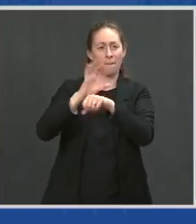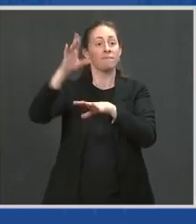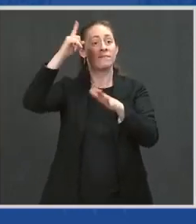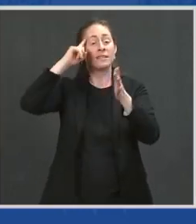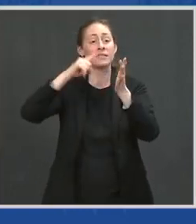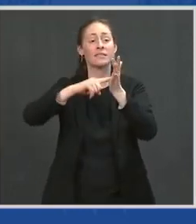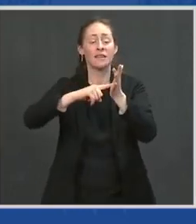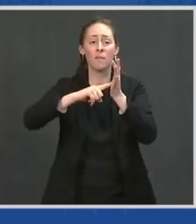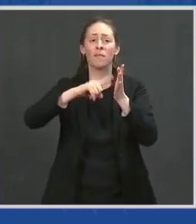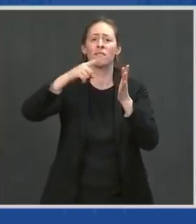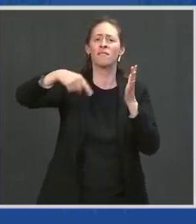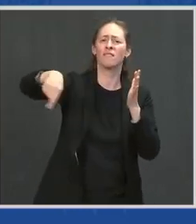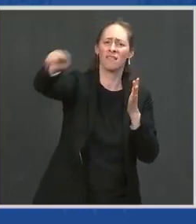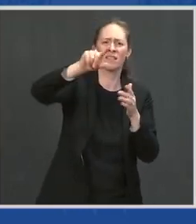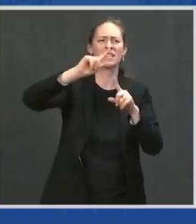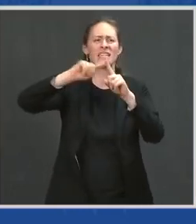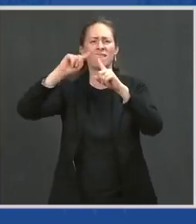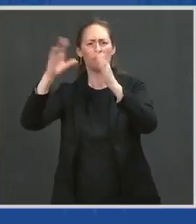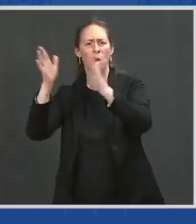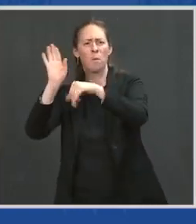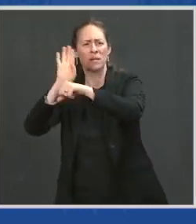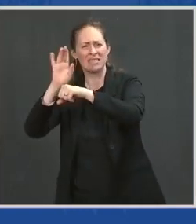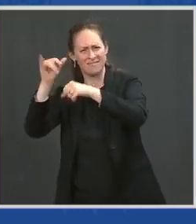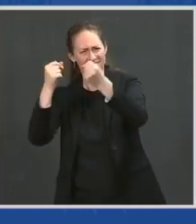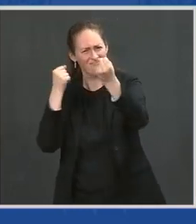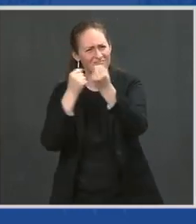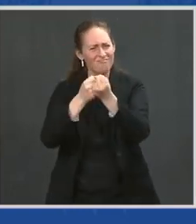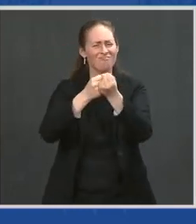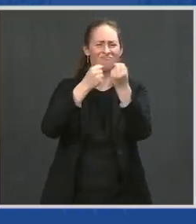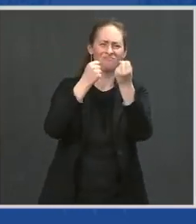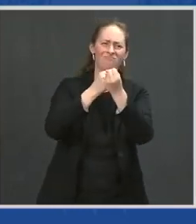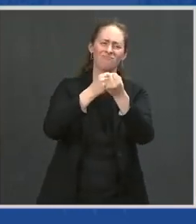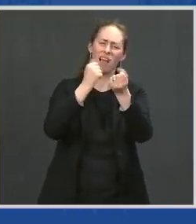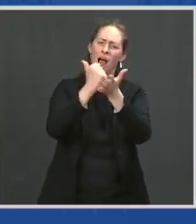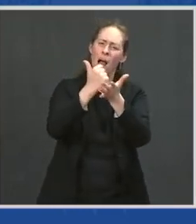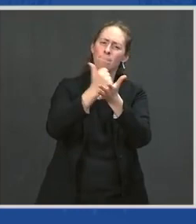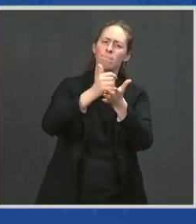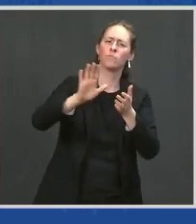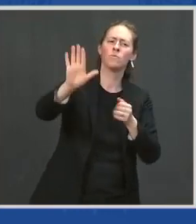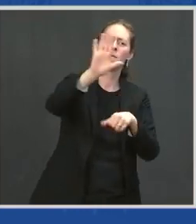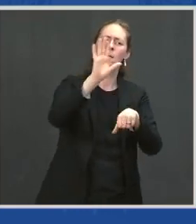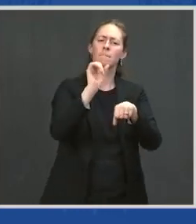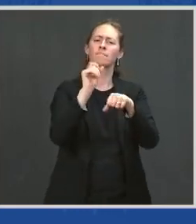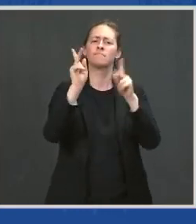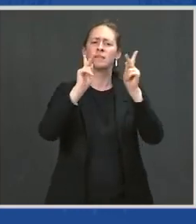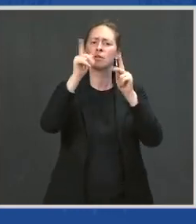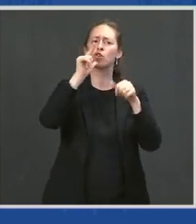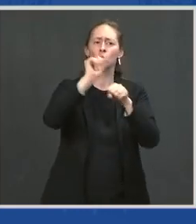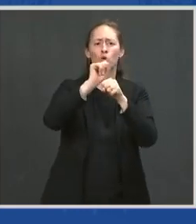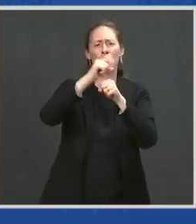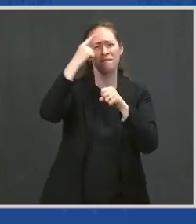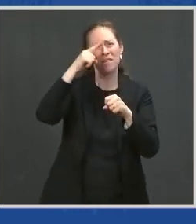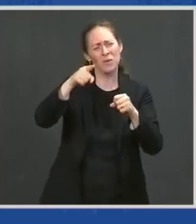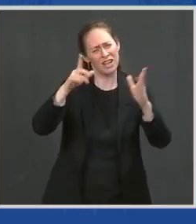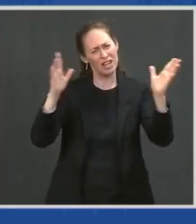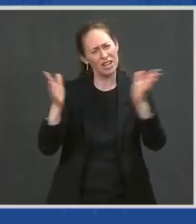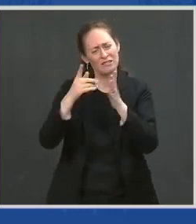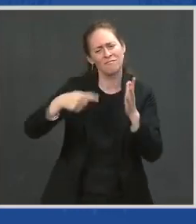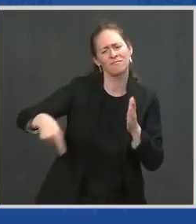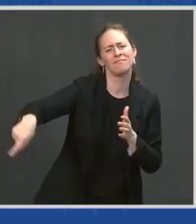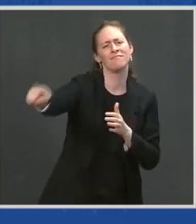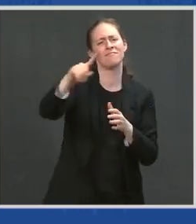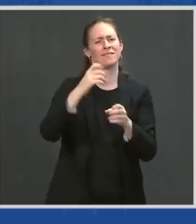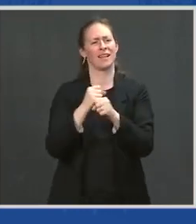supported for doing the right thing. So to make sure this policy comes at no cost to small or medium-sized